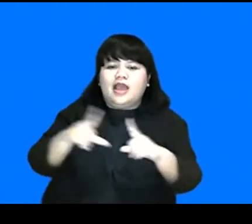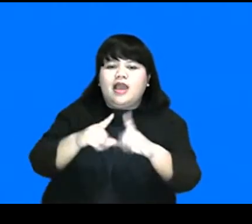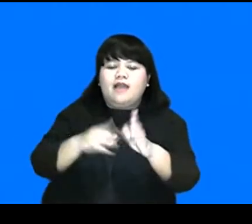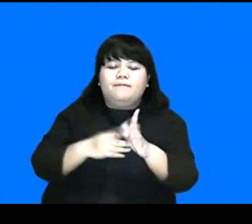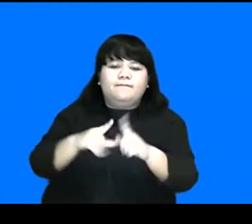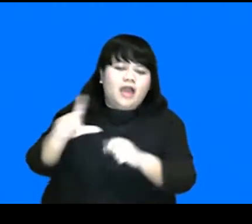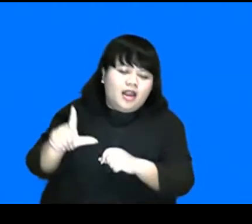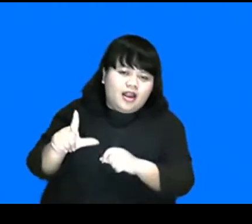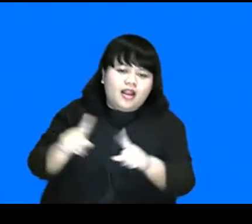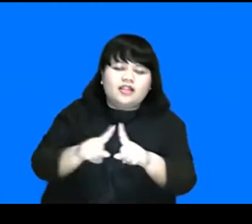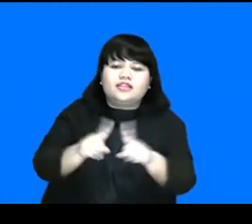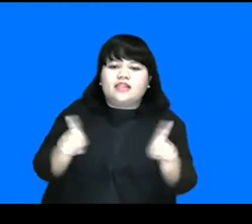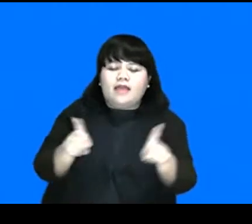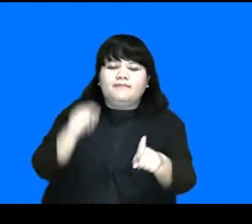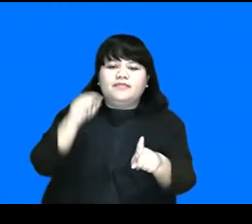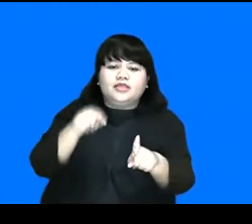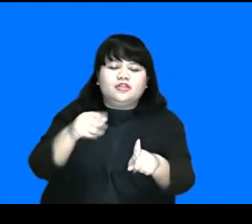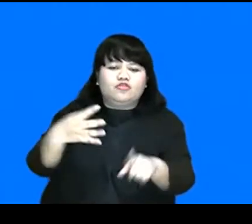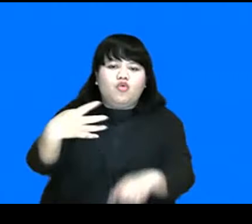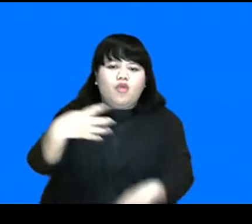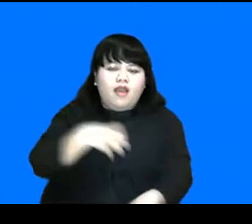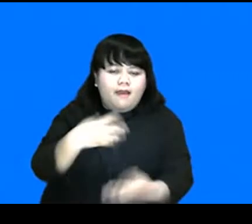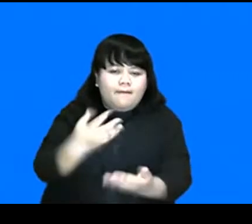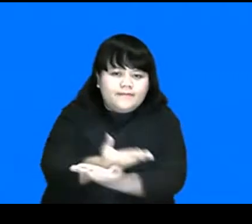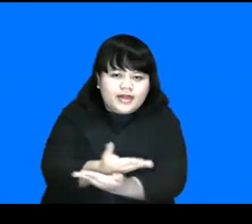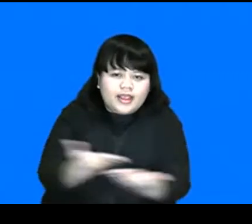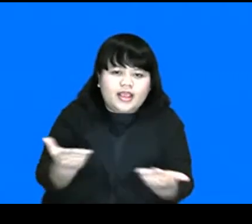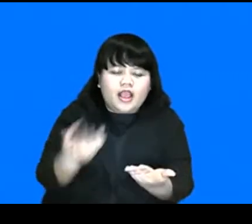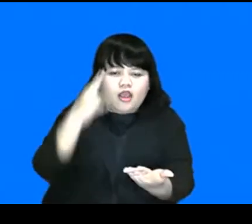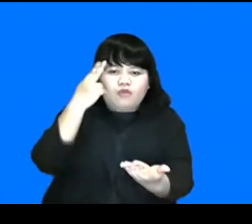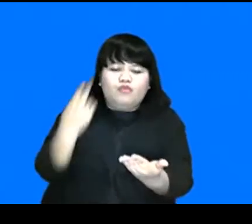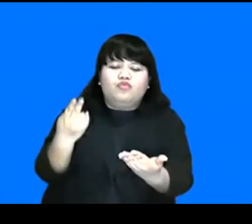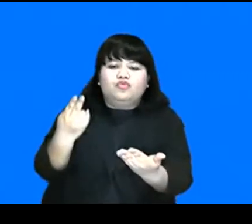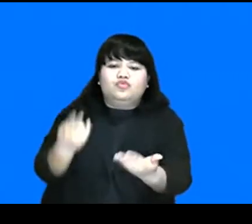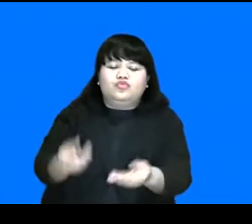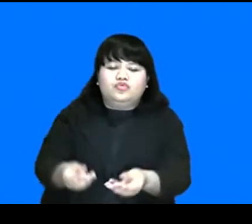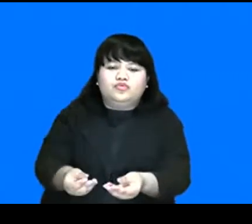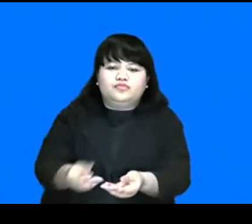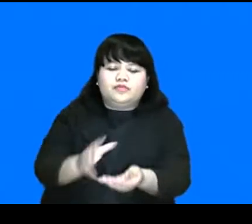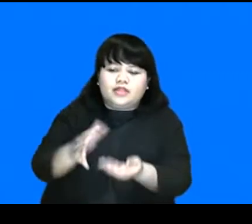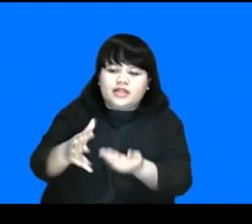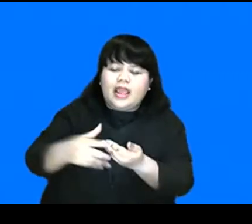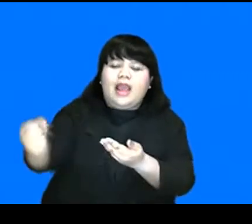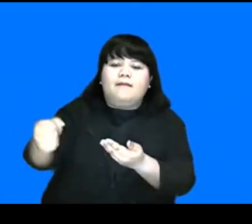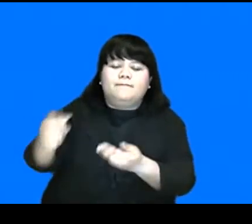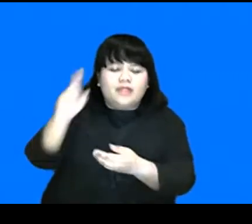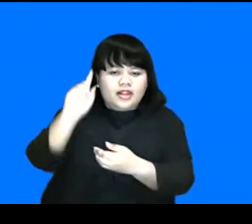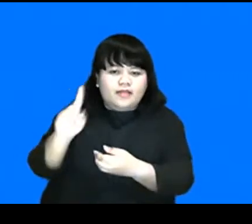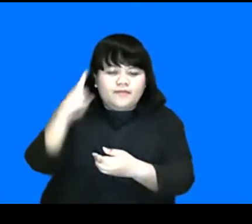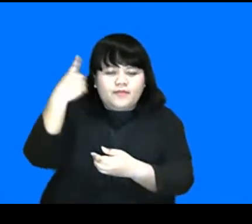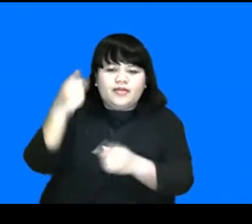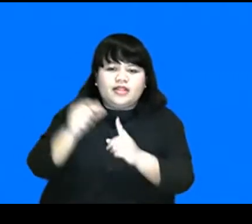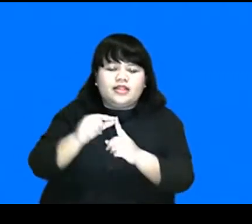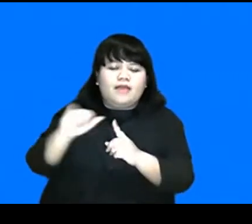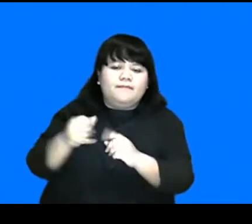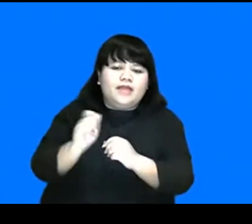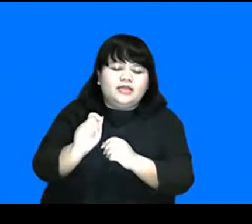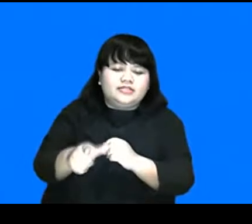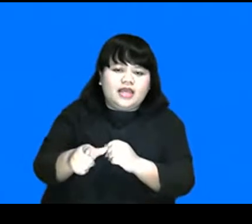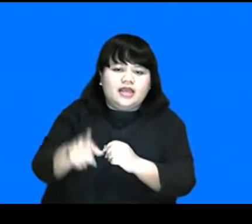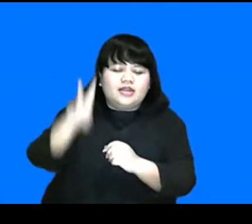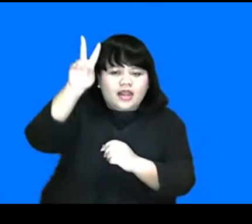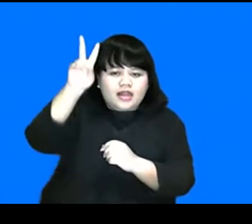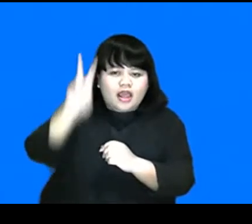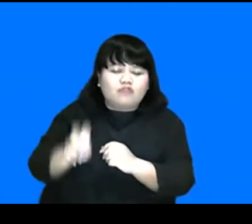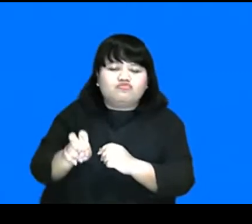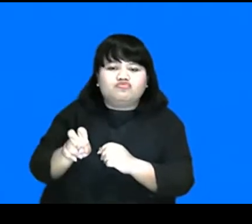is to be collected by government in the form of taxes. It should be deployed for the common good from the